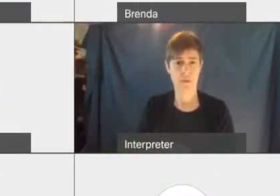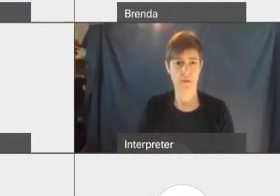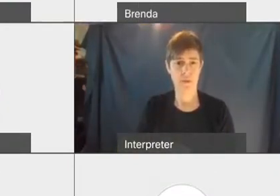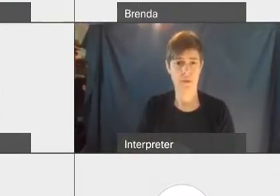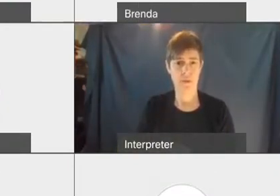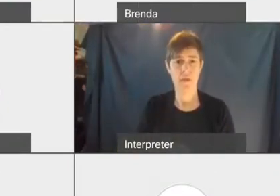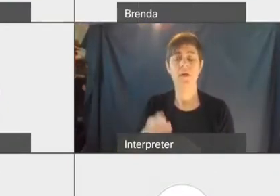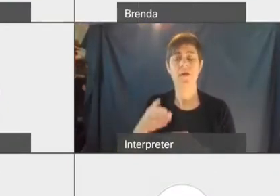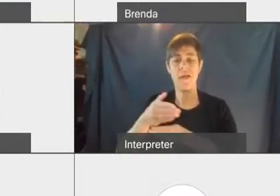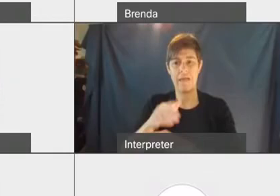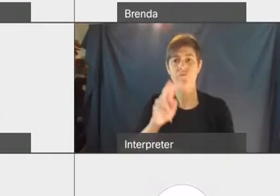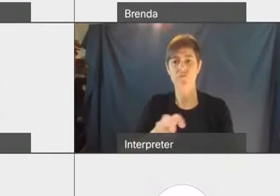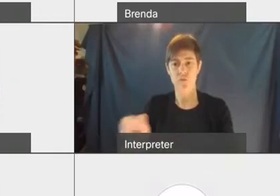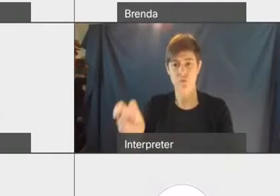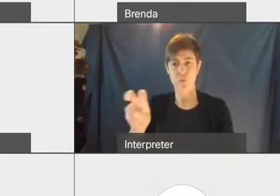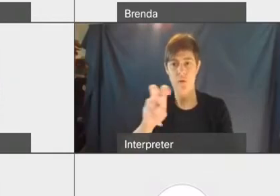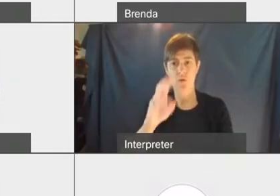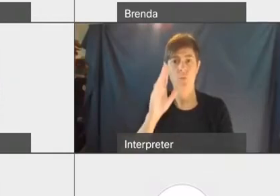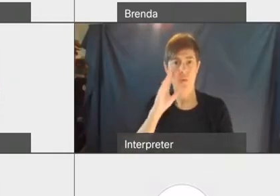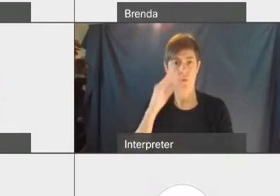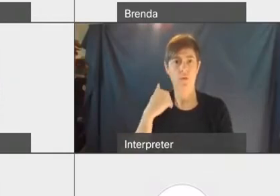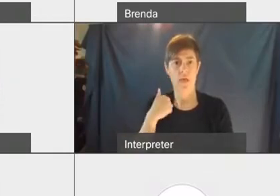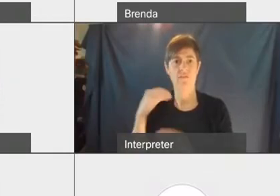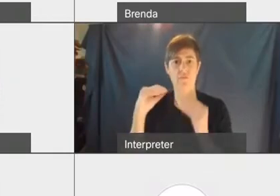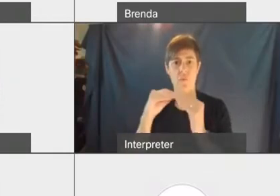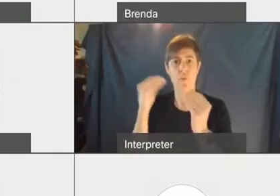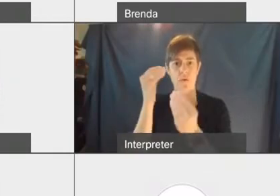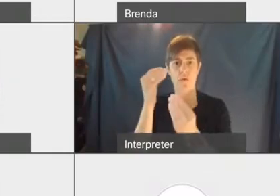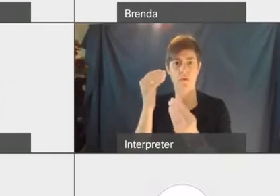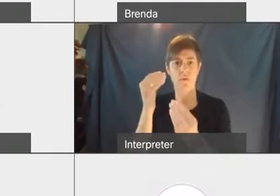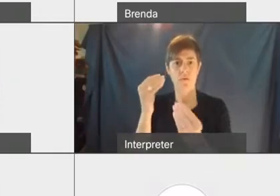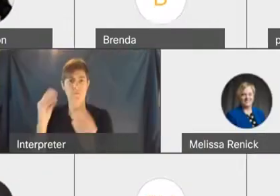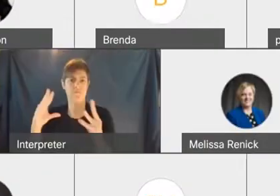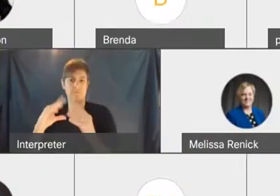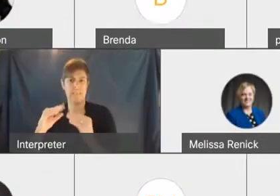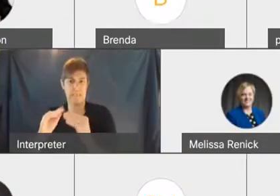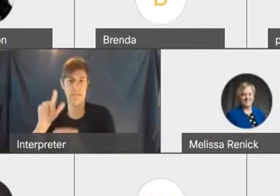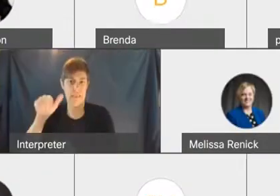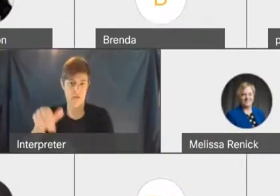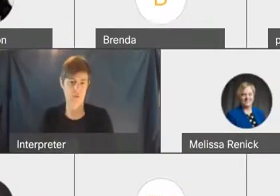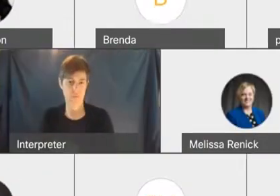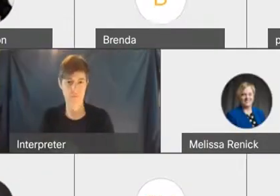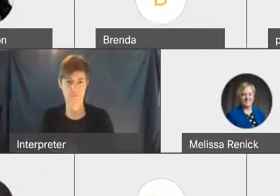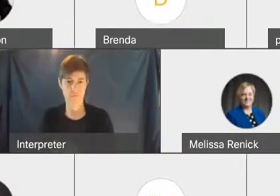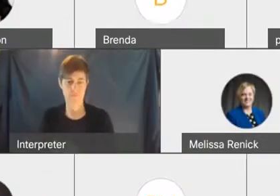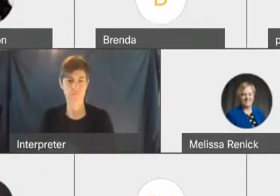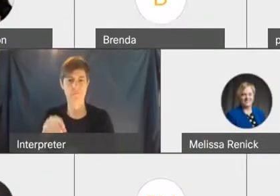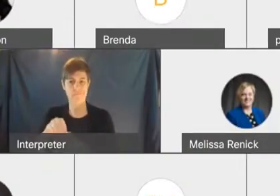before the next session begins in January.